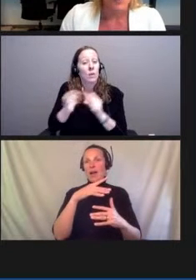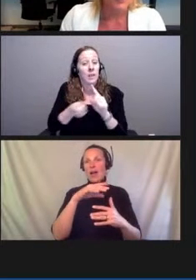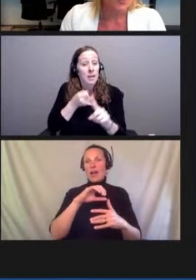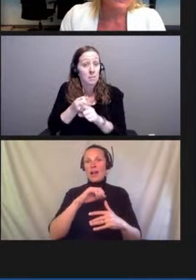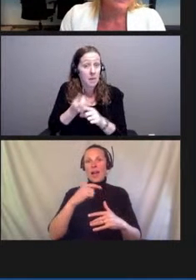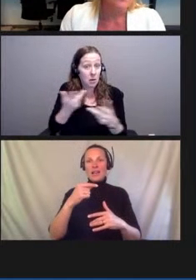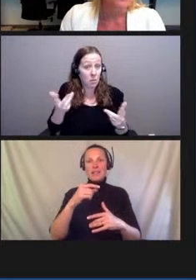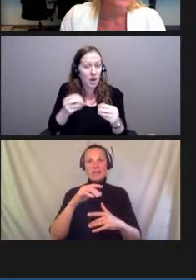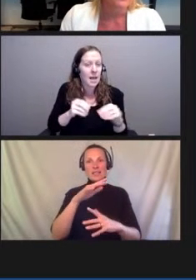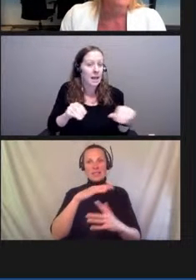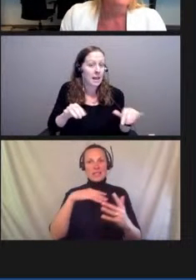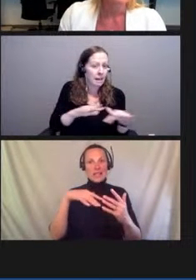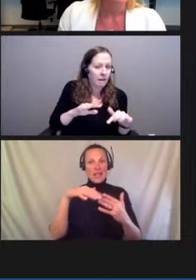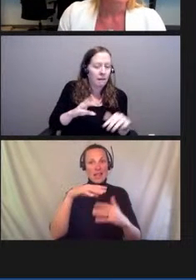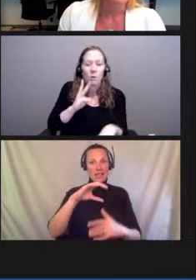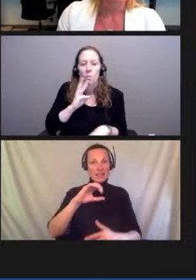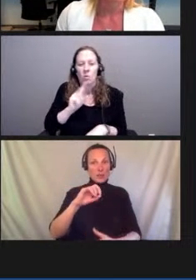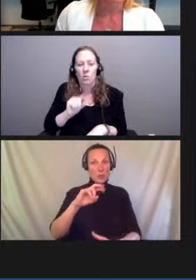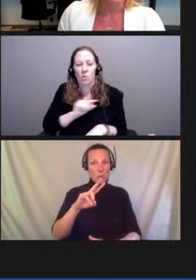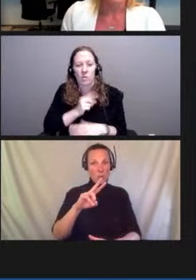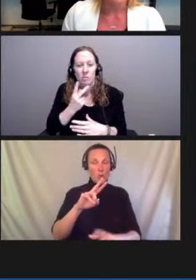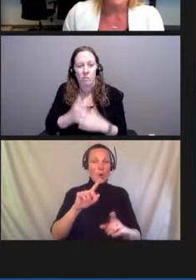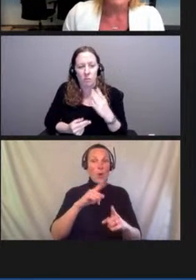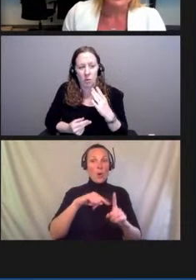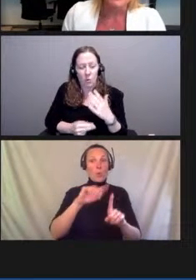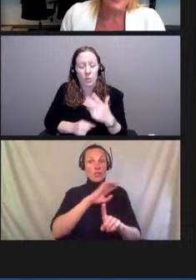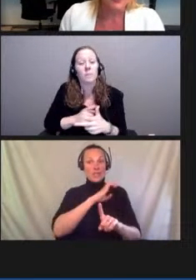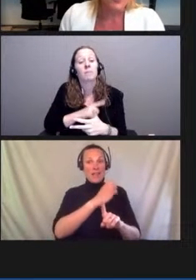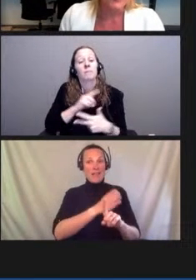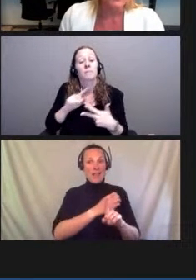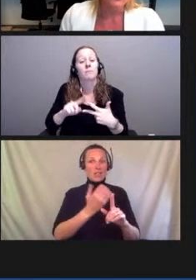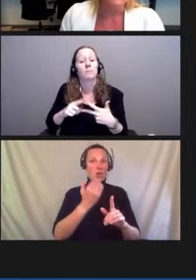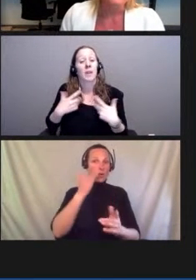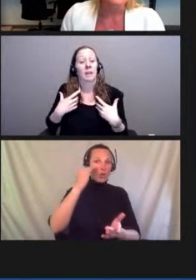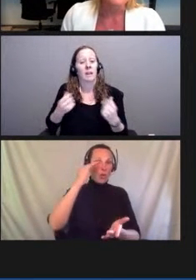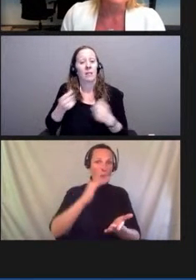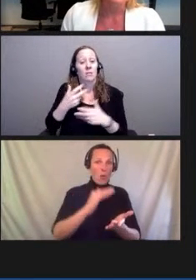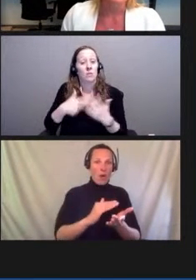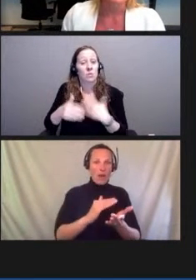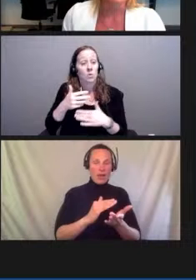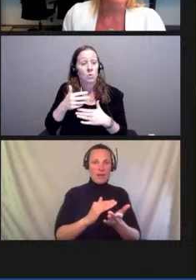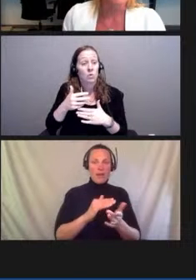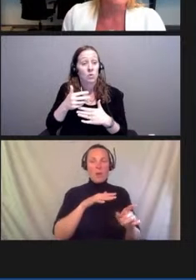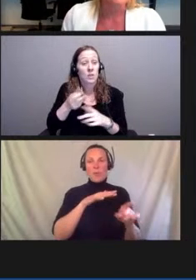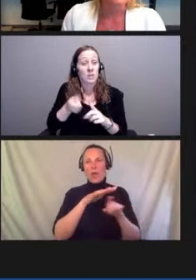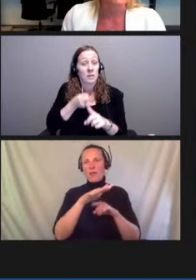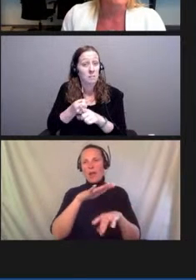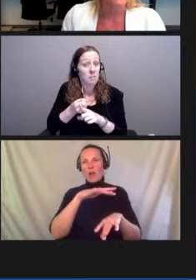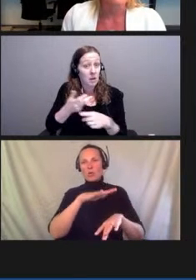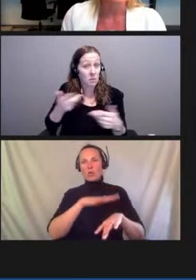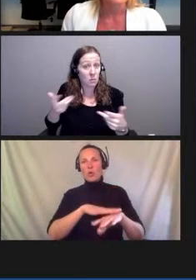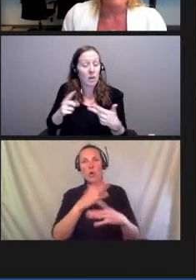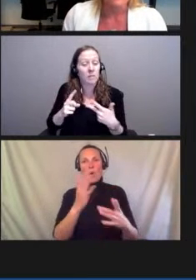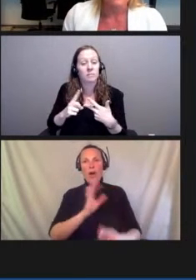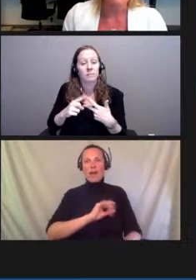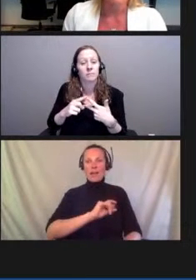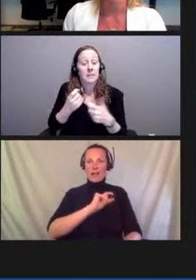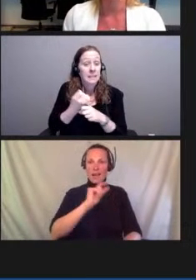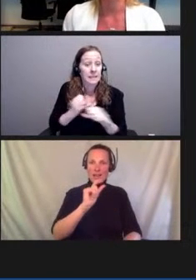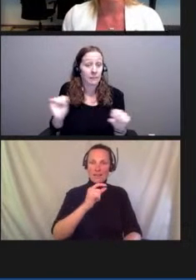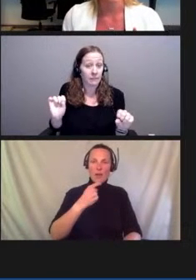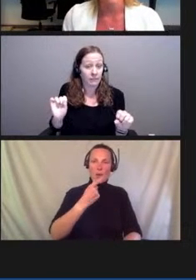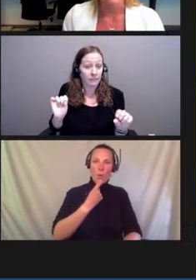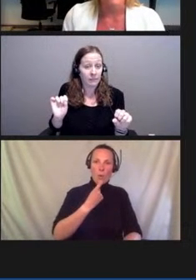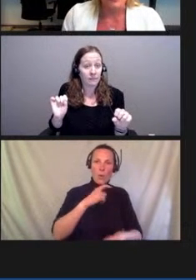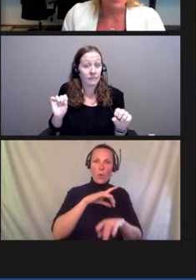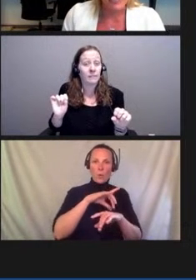and to water quality. The health and social implications category will assess potential impacts to safety,